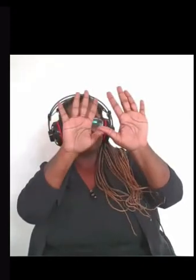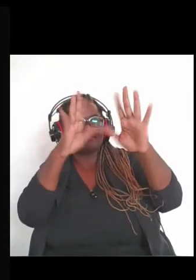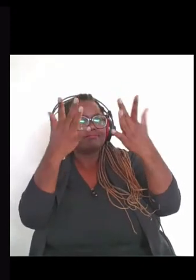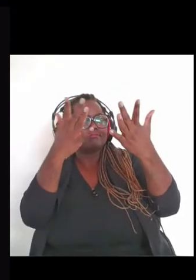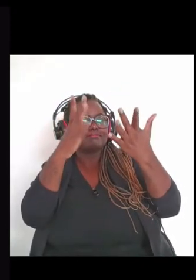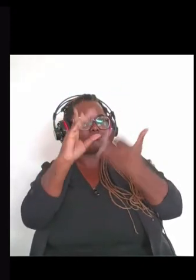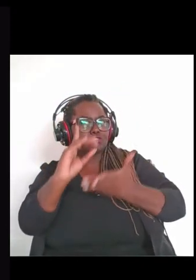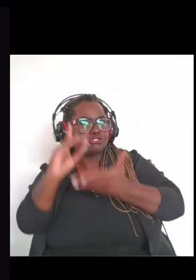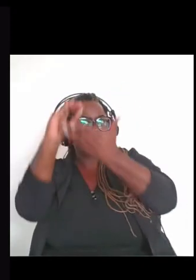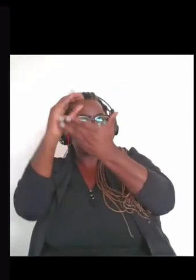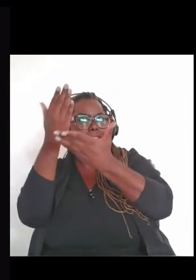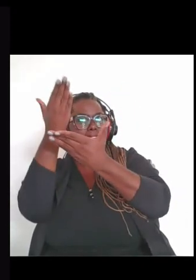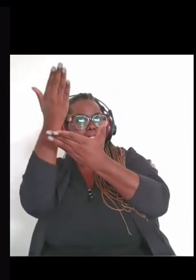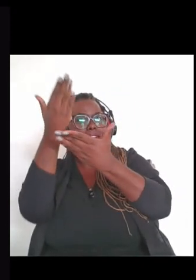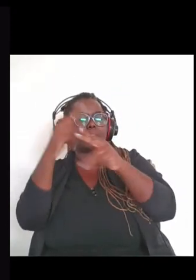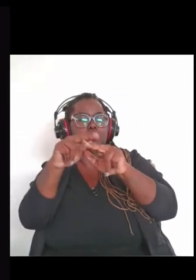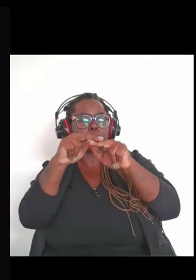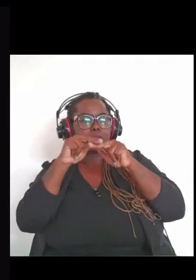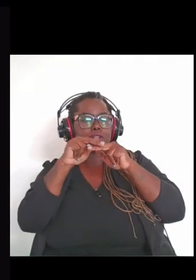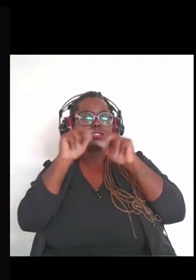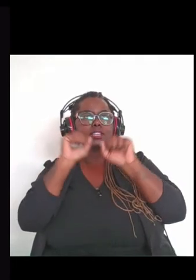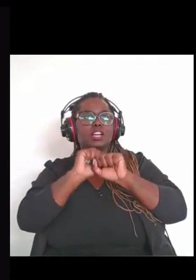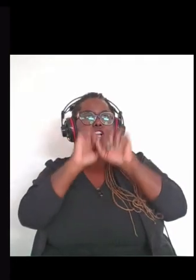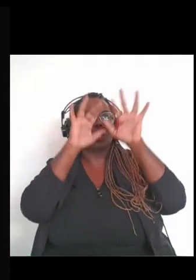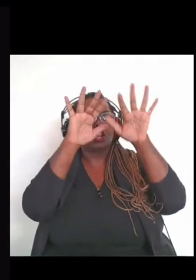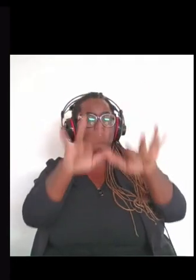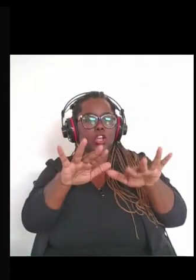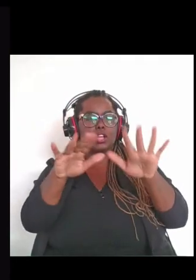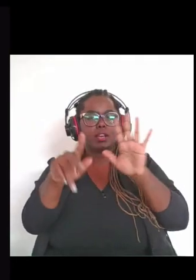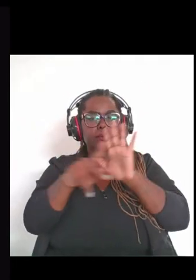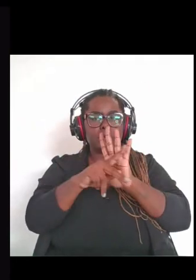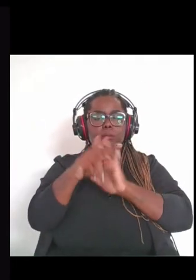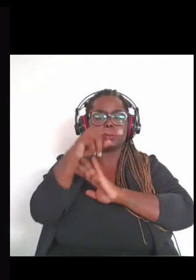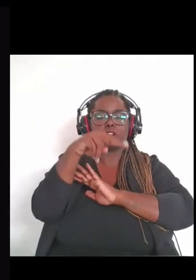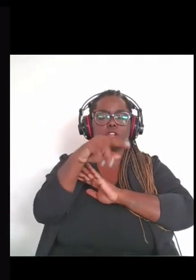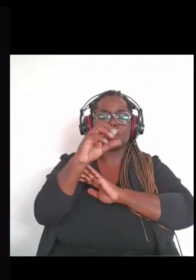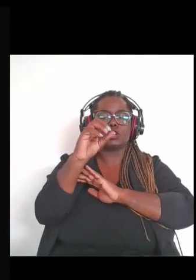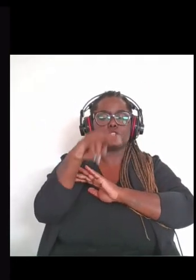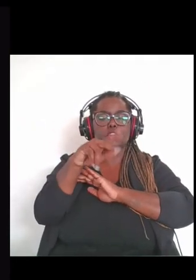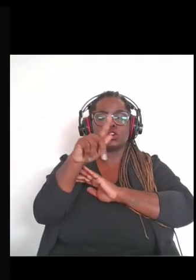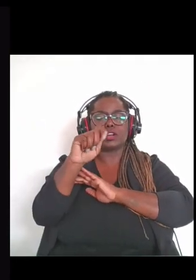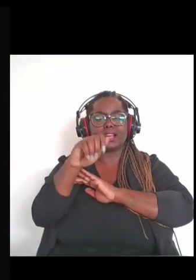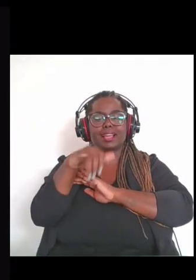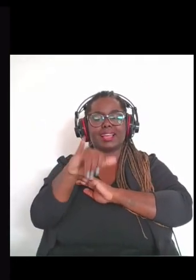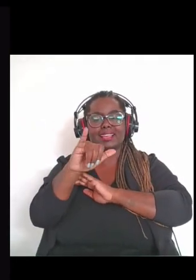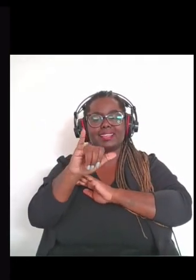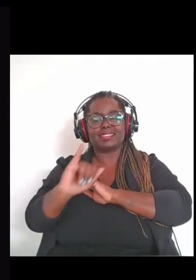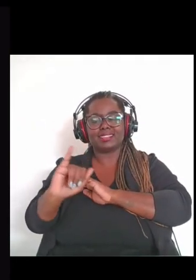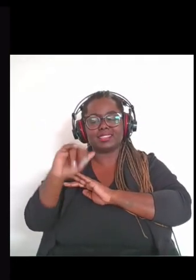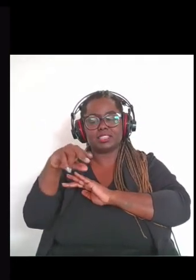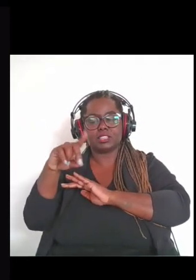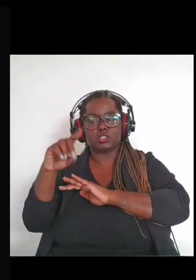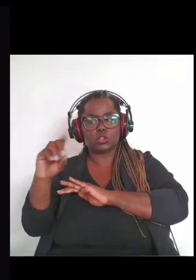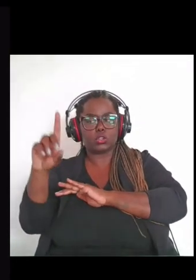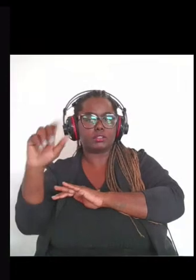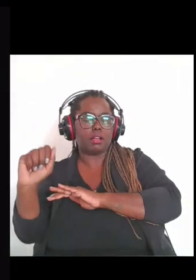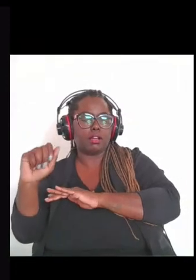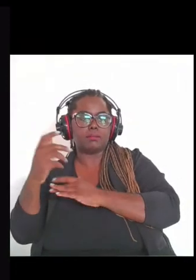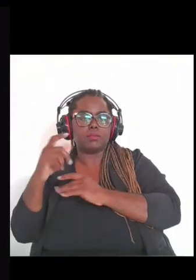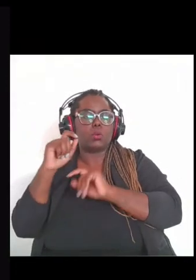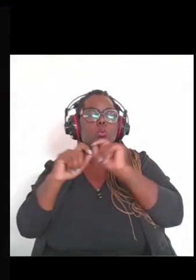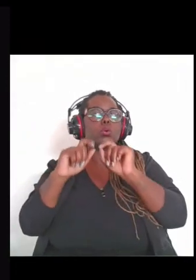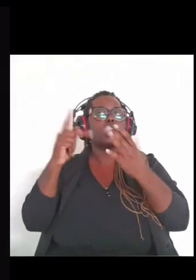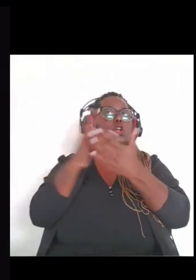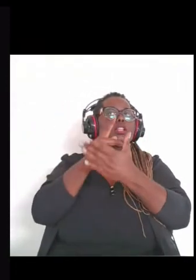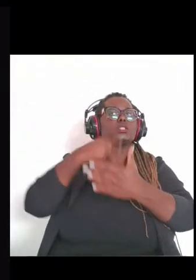Glory what happens to us when we imagine daughter with such splendor